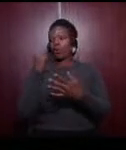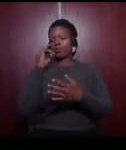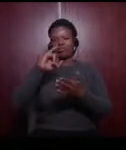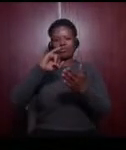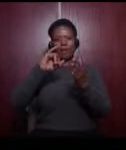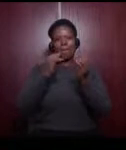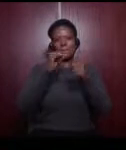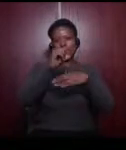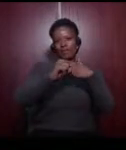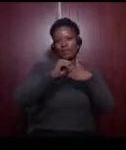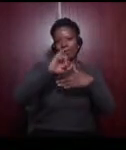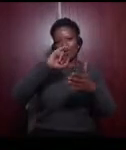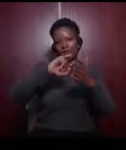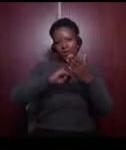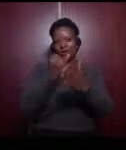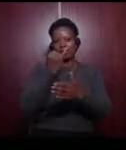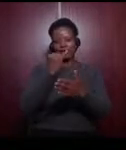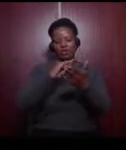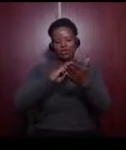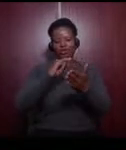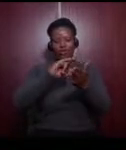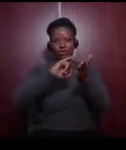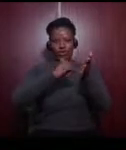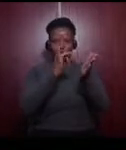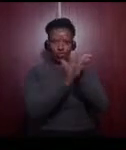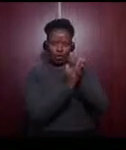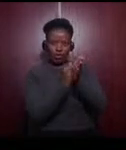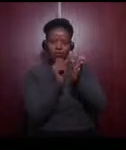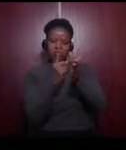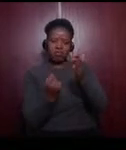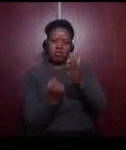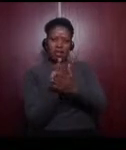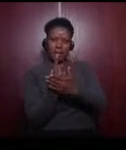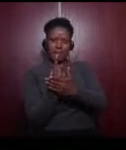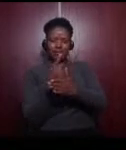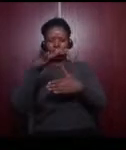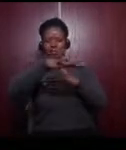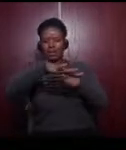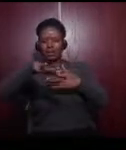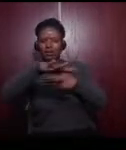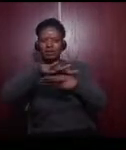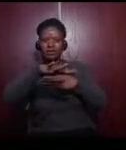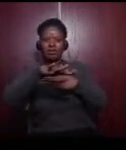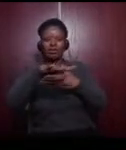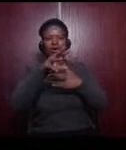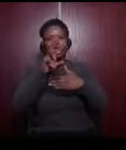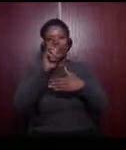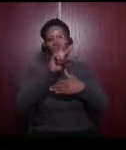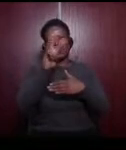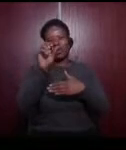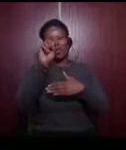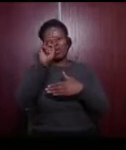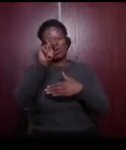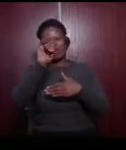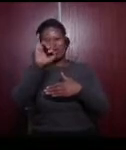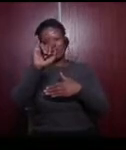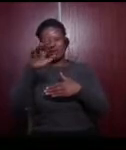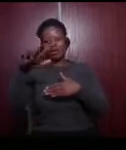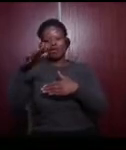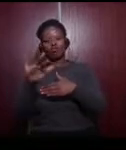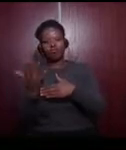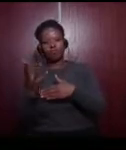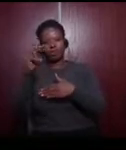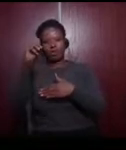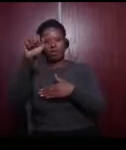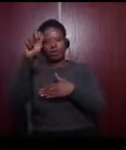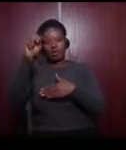informal settlement called Winnie Mandela. So what happened is there were about 5 shacks that actually caught fire